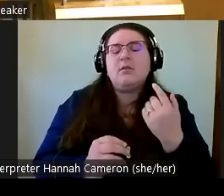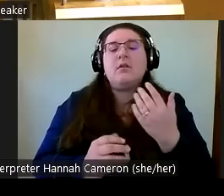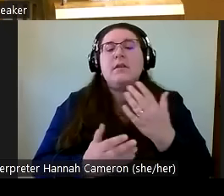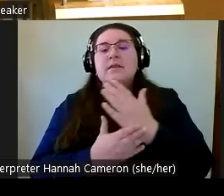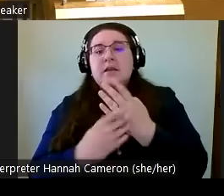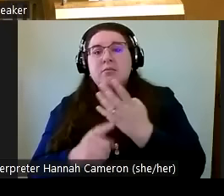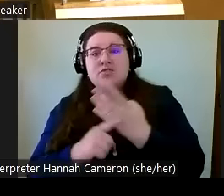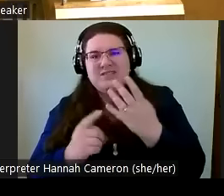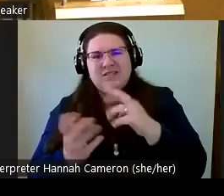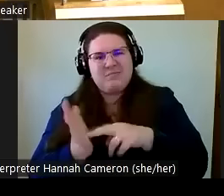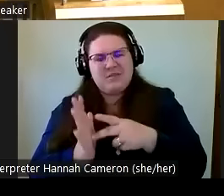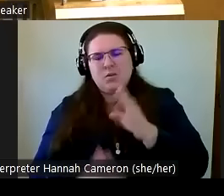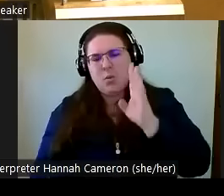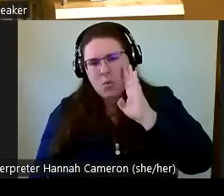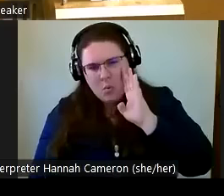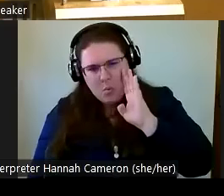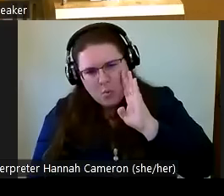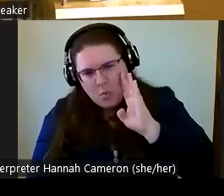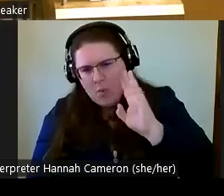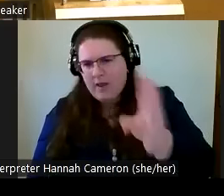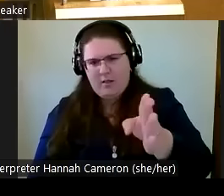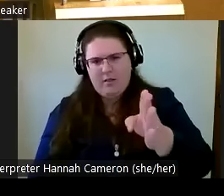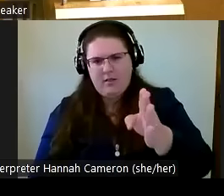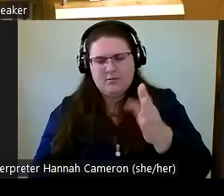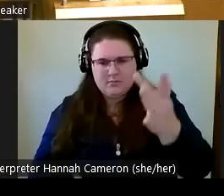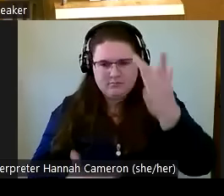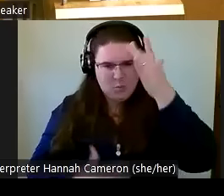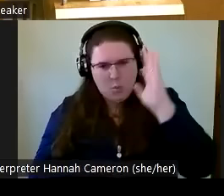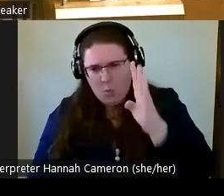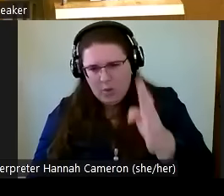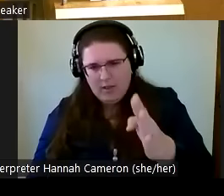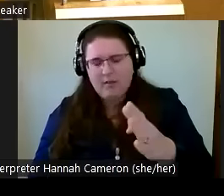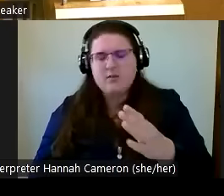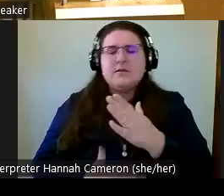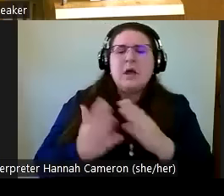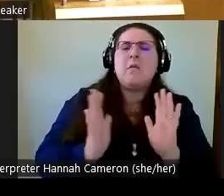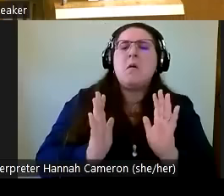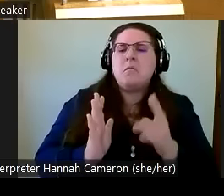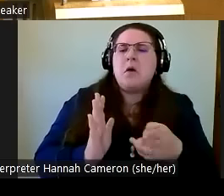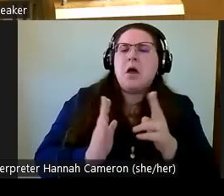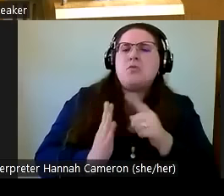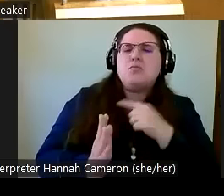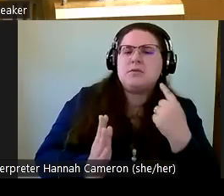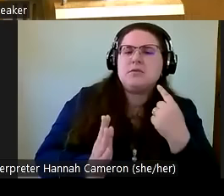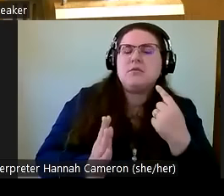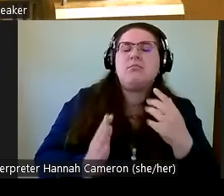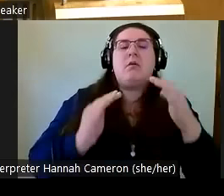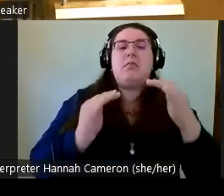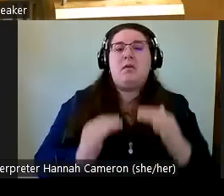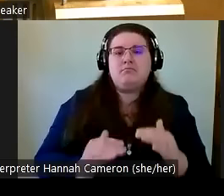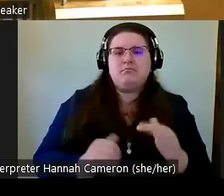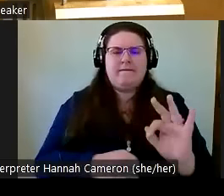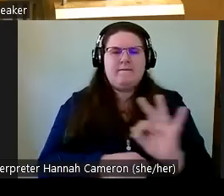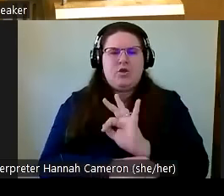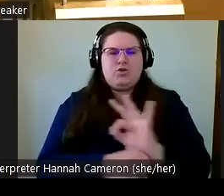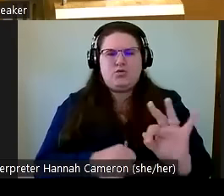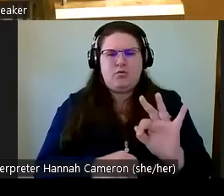develop disease. And lastly, they look at whether or not someone has functional impairment. And so just to map this out, they've